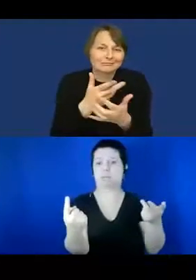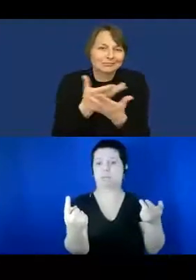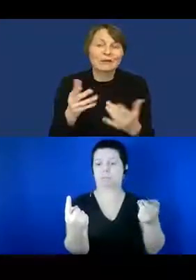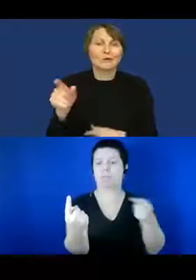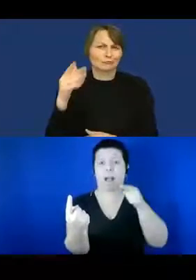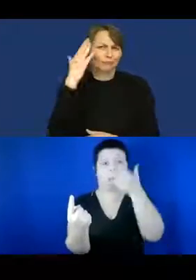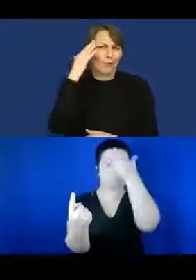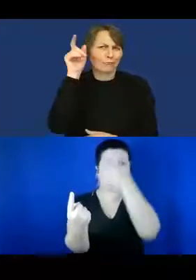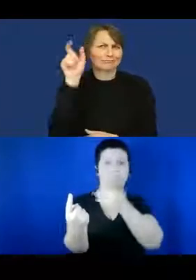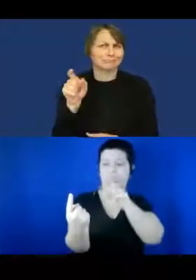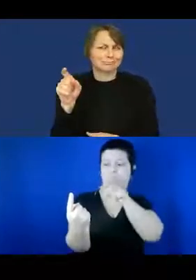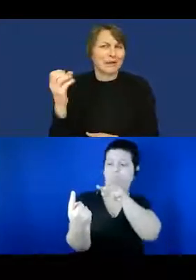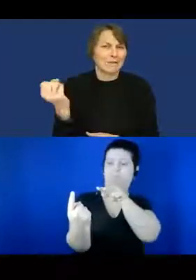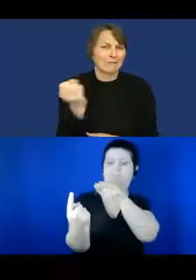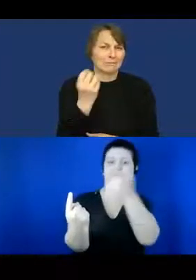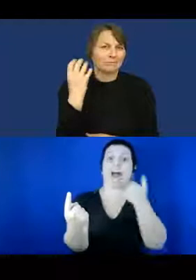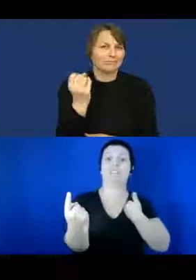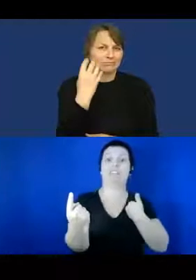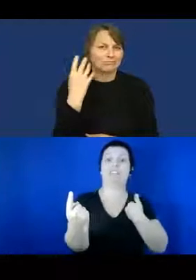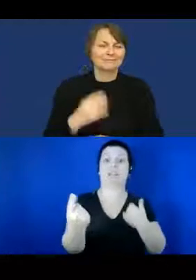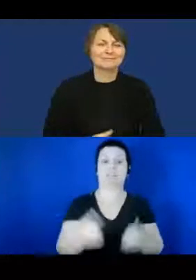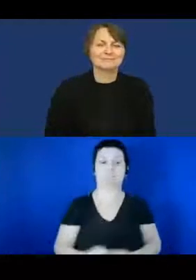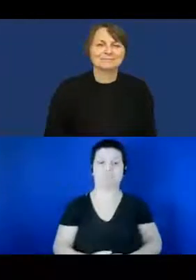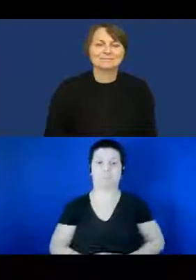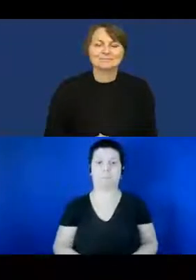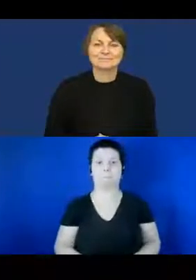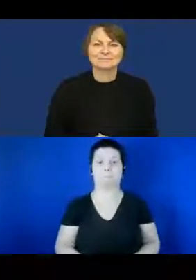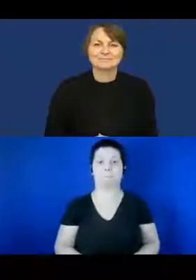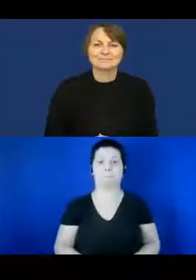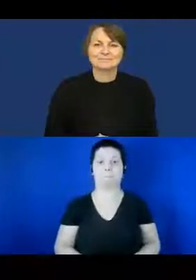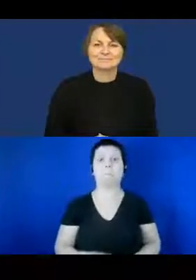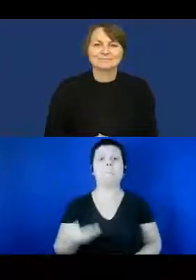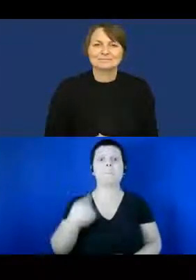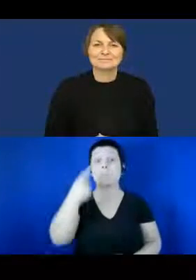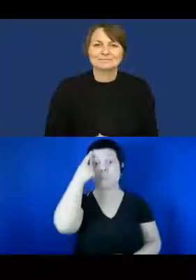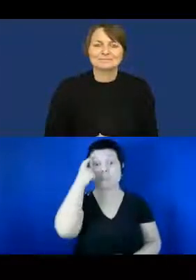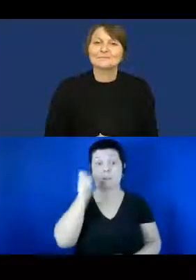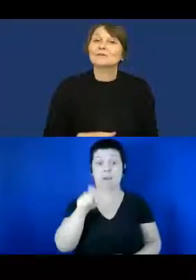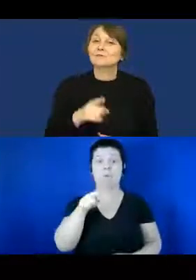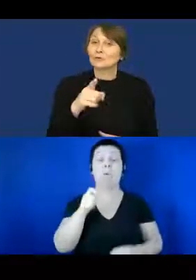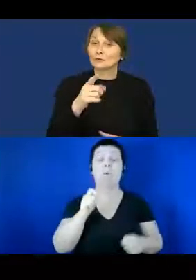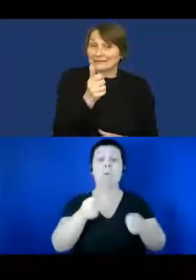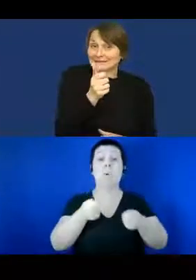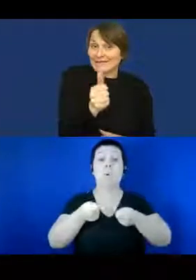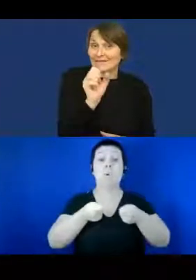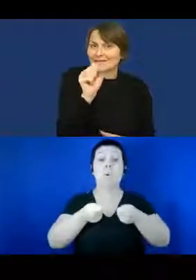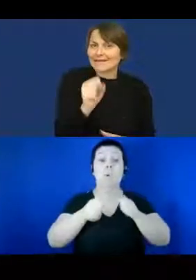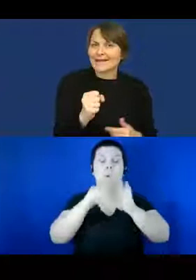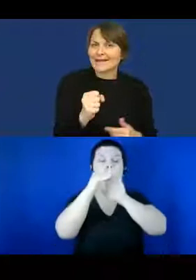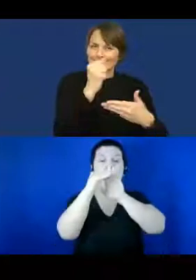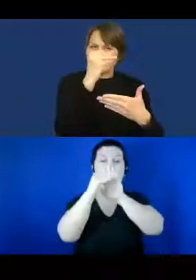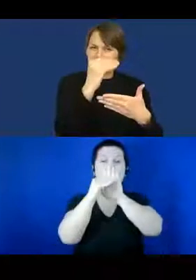the idea is that you can actually adjust the list of objects and people of